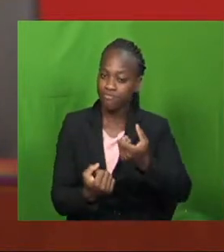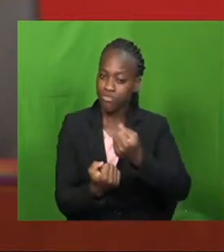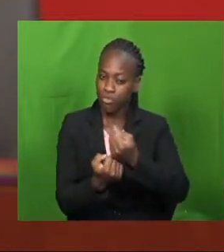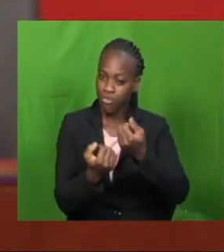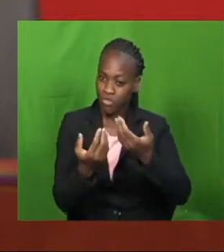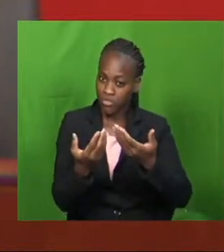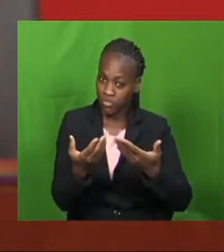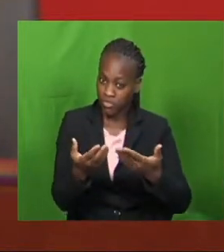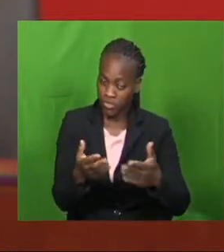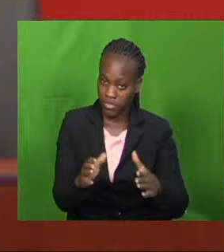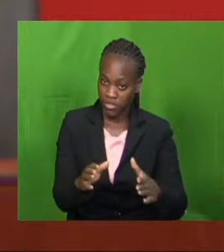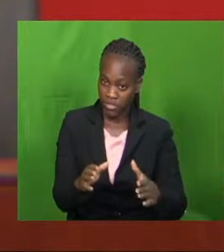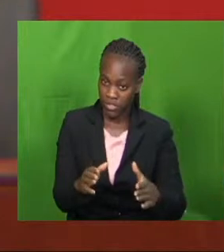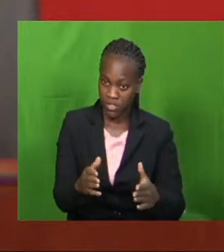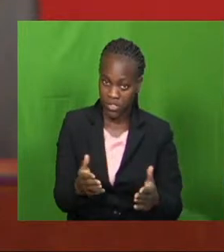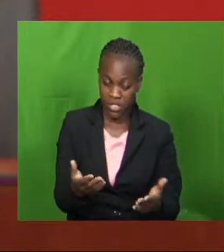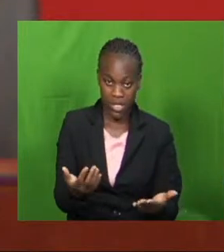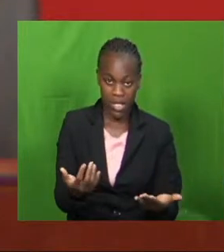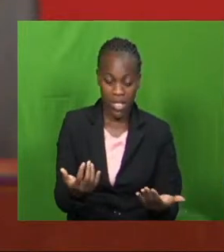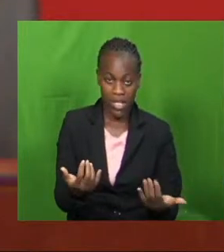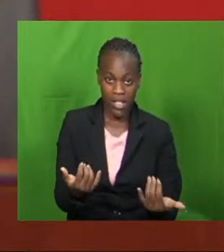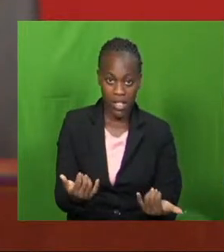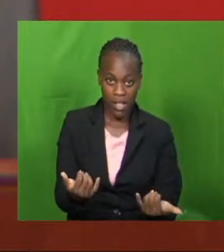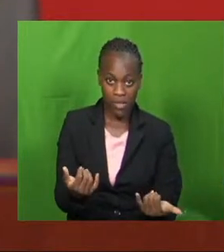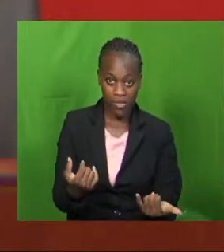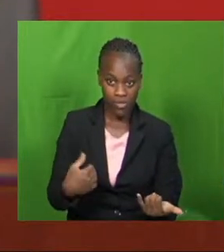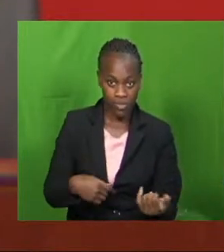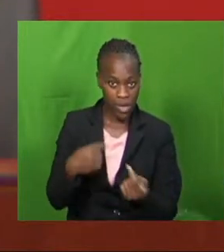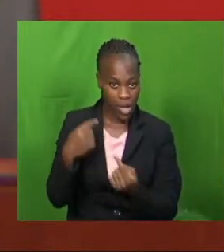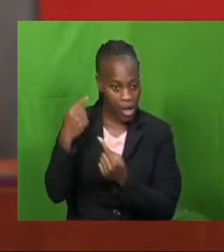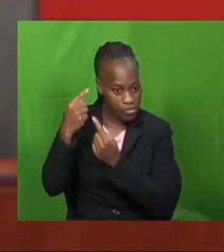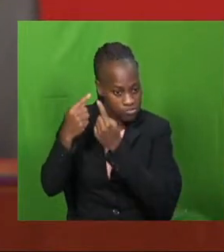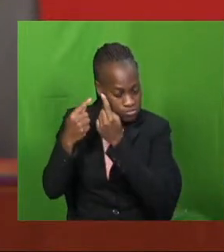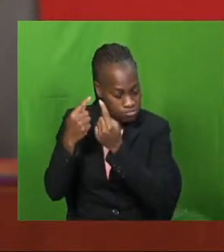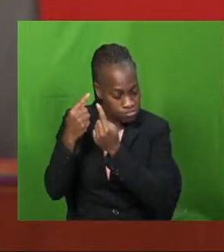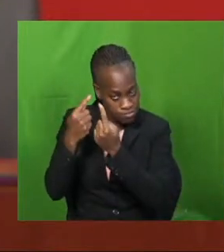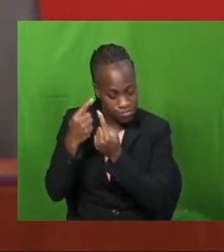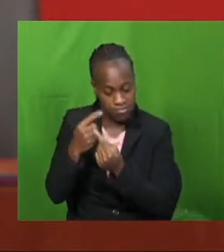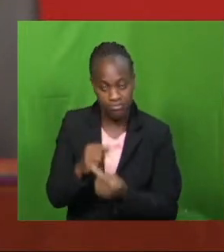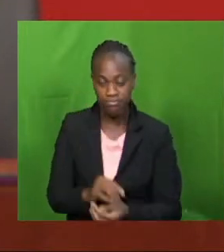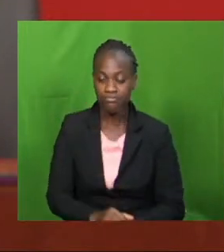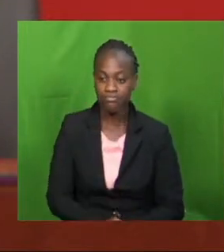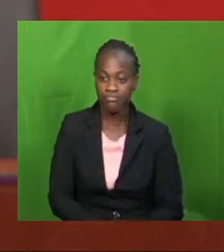It is before the House for consideration.